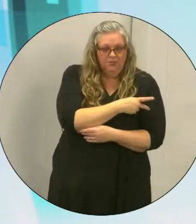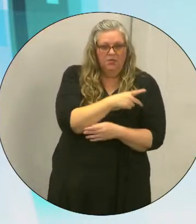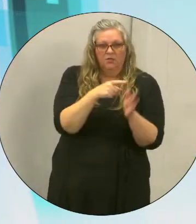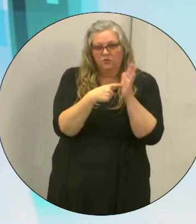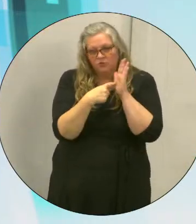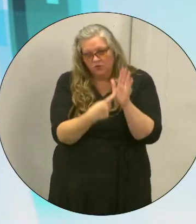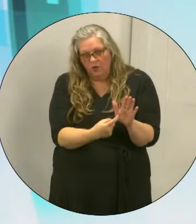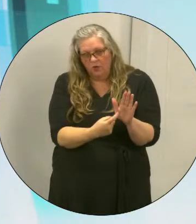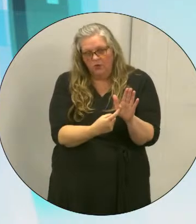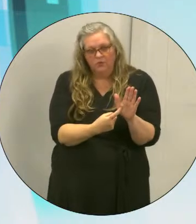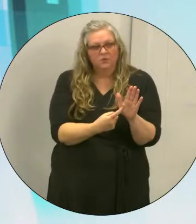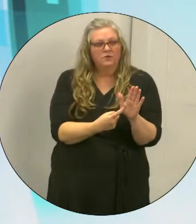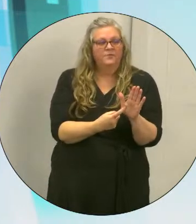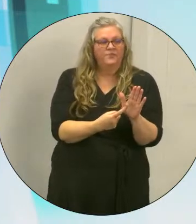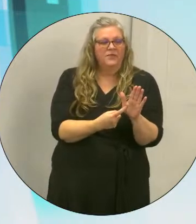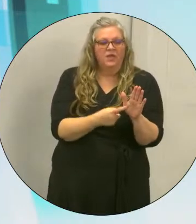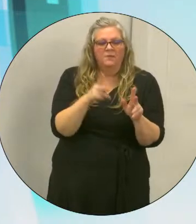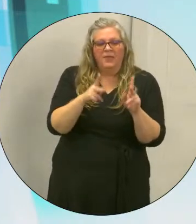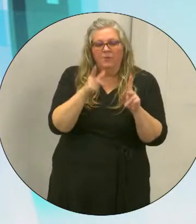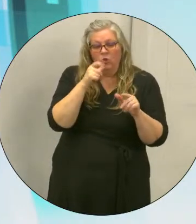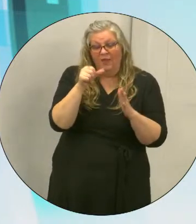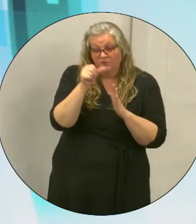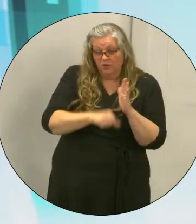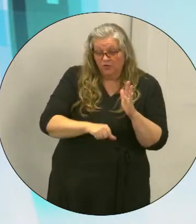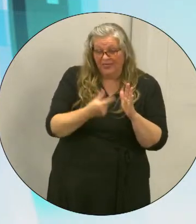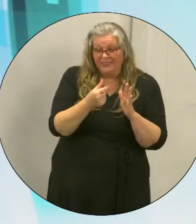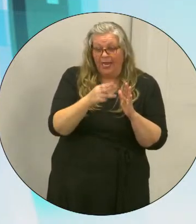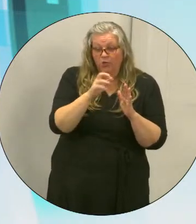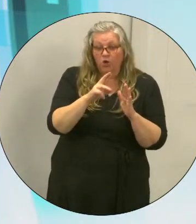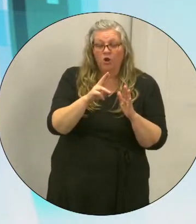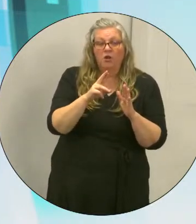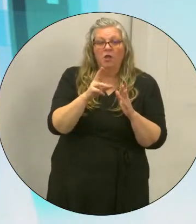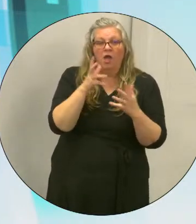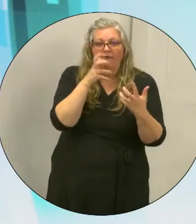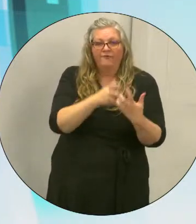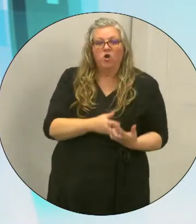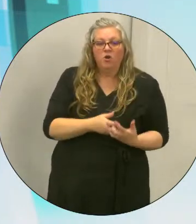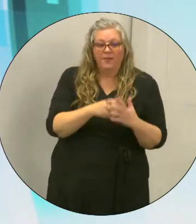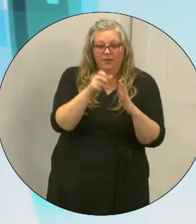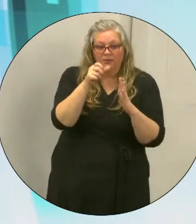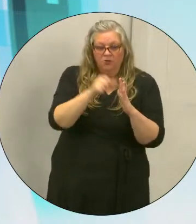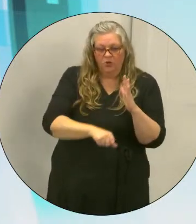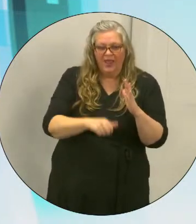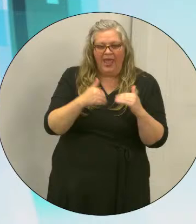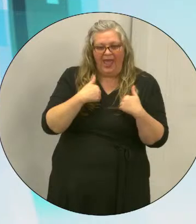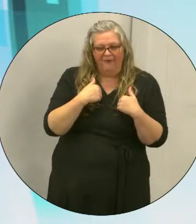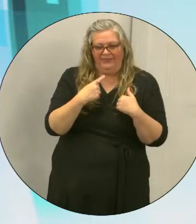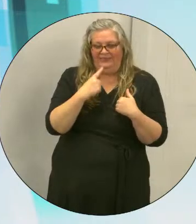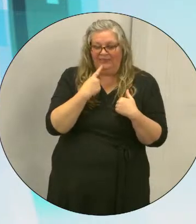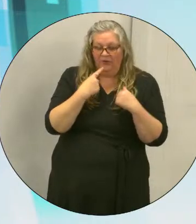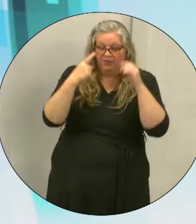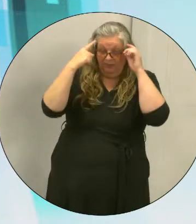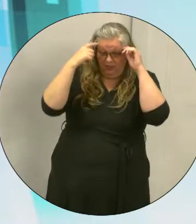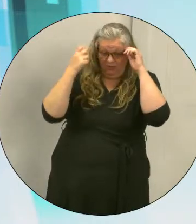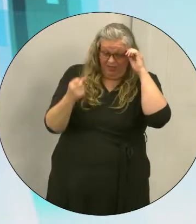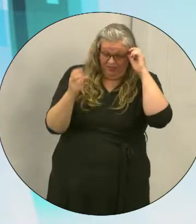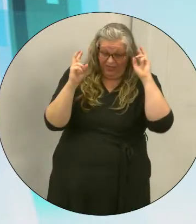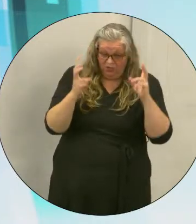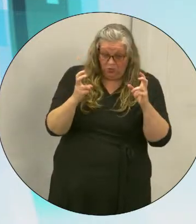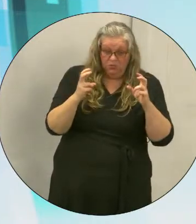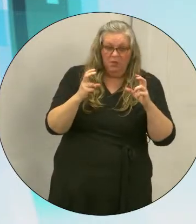truth. Those who undergo gender-affirming surgery are actually more likely to suffer from severe mental health issues, including